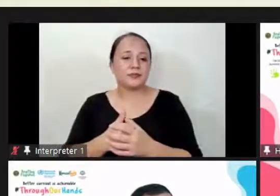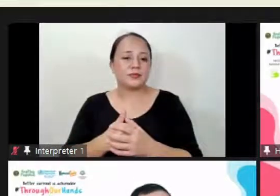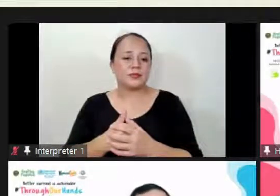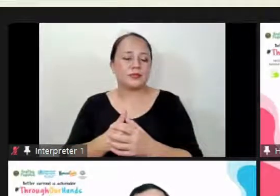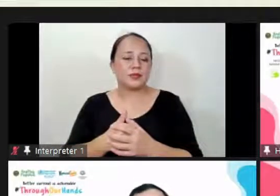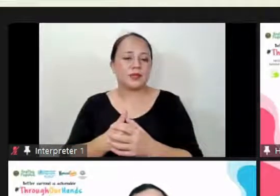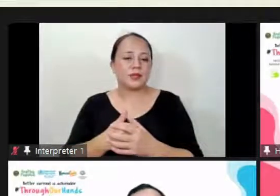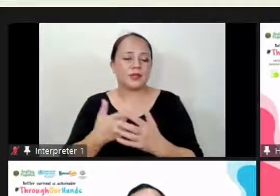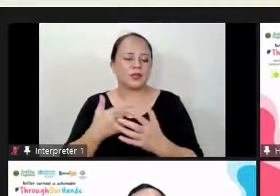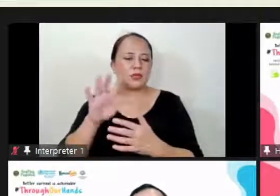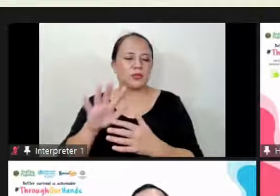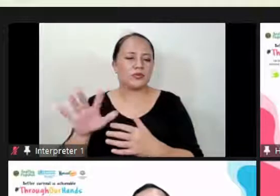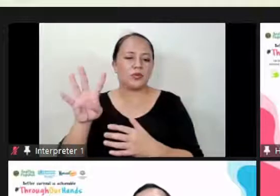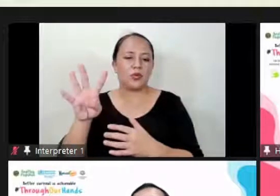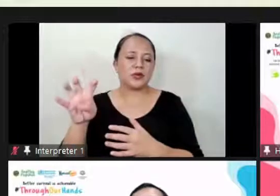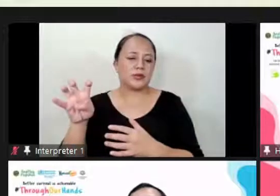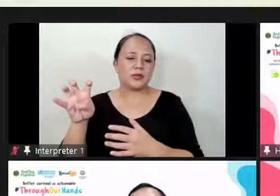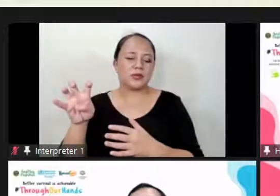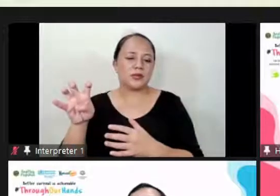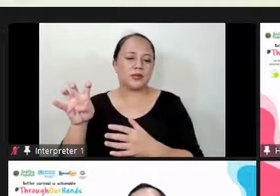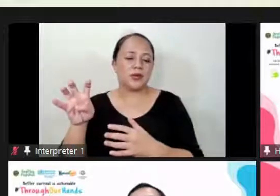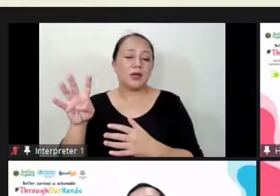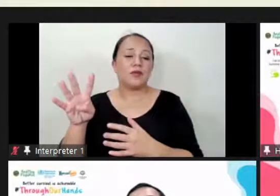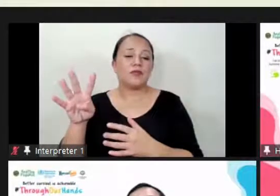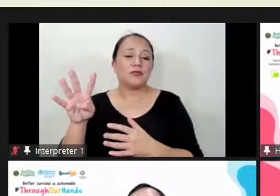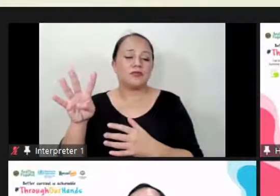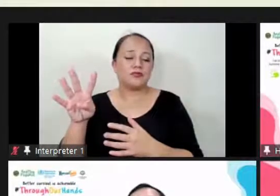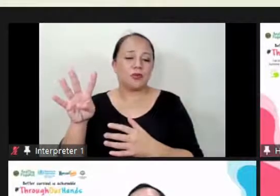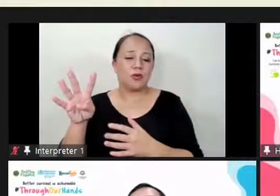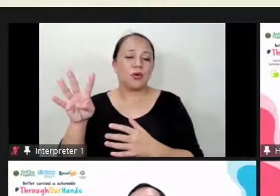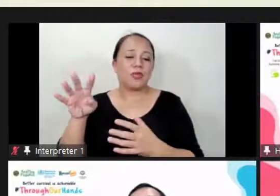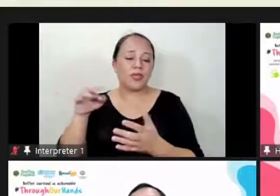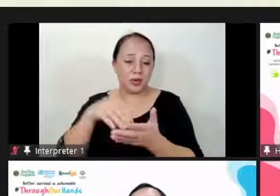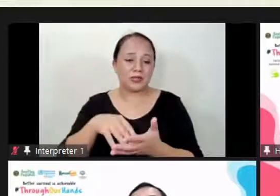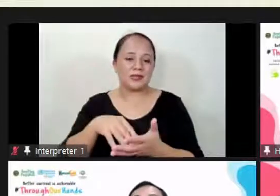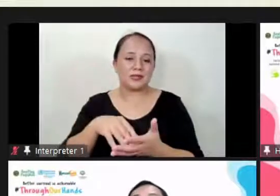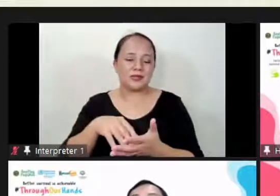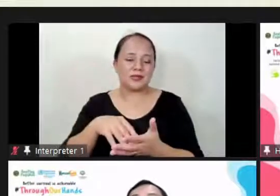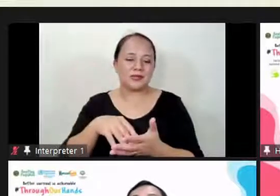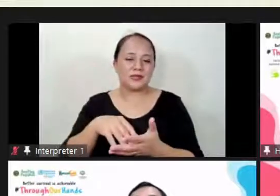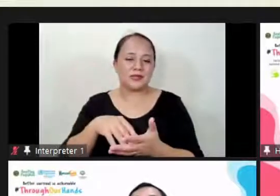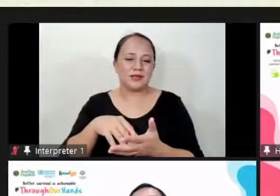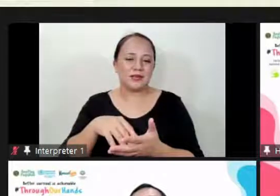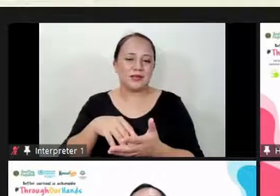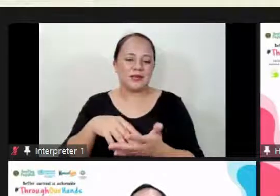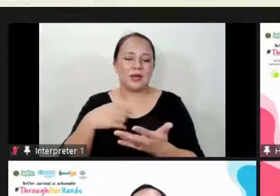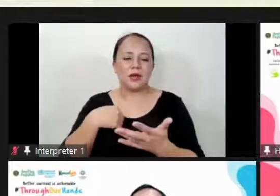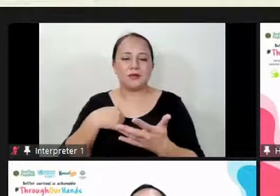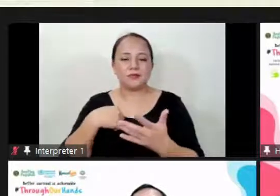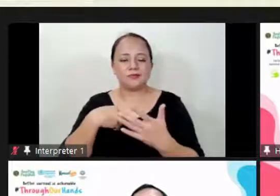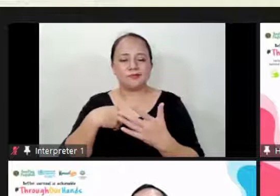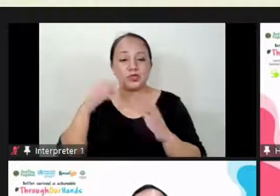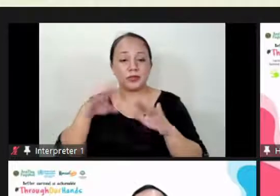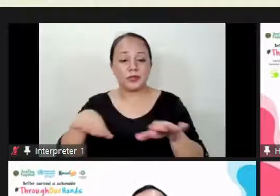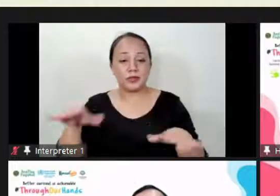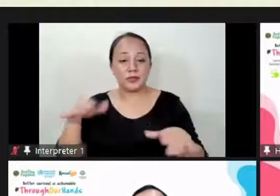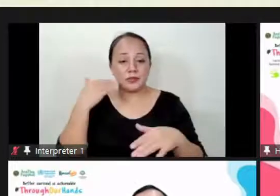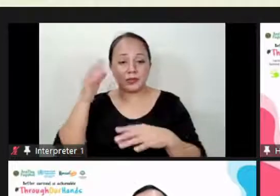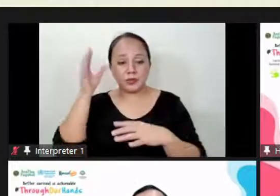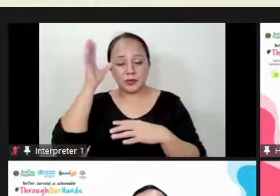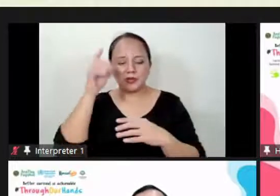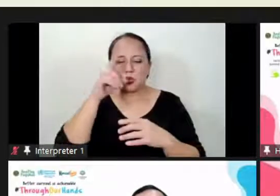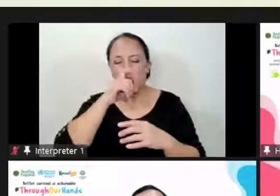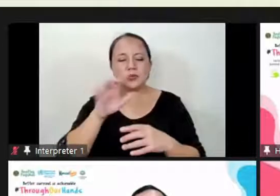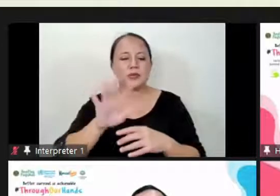than 400,000 children are diagnosed globally with cancer aged